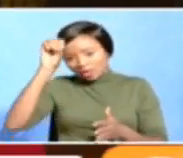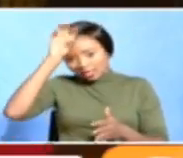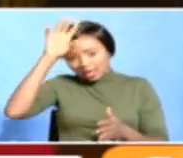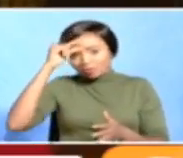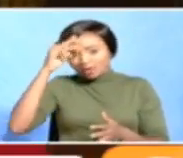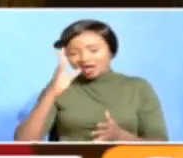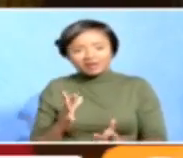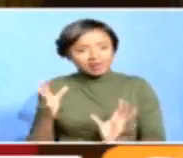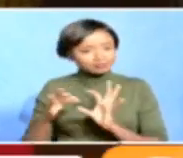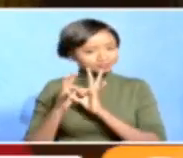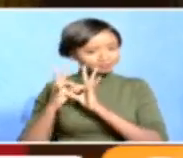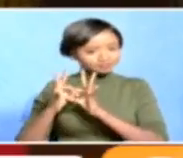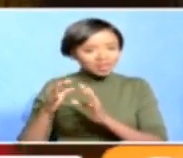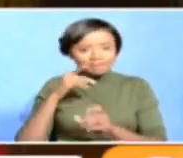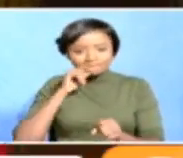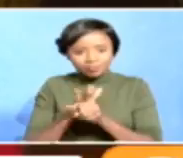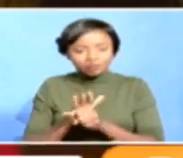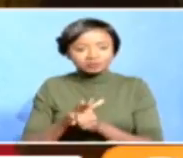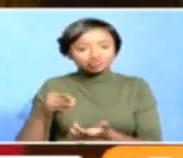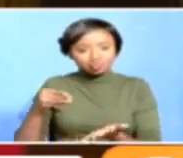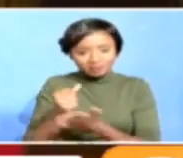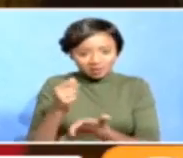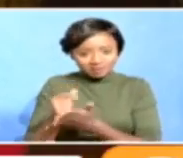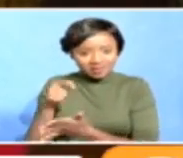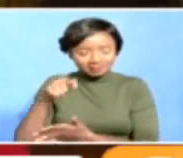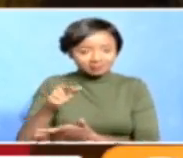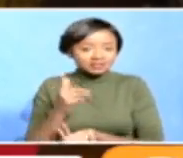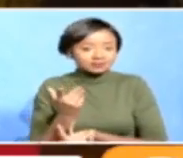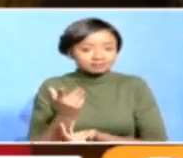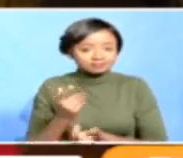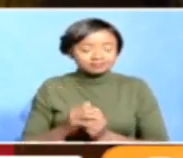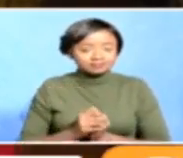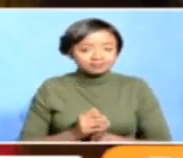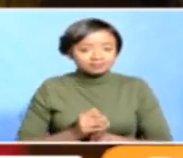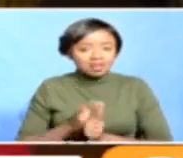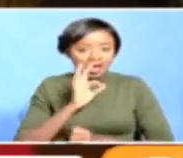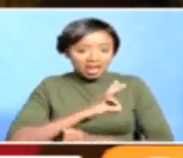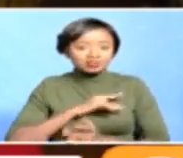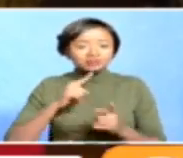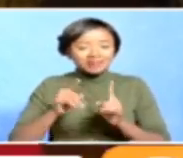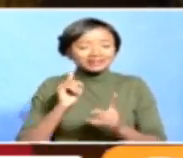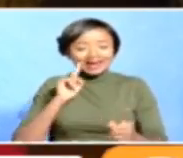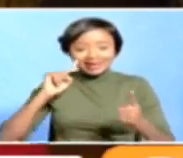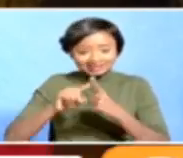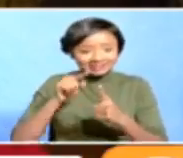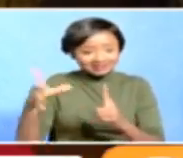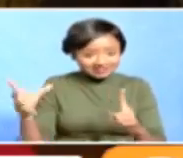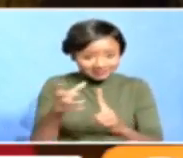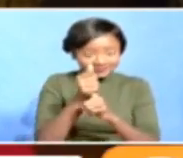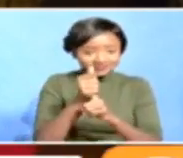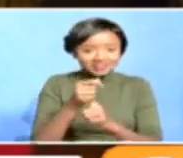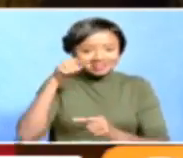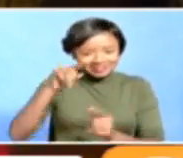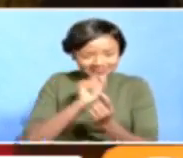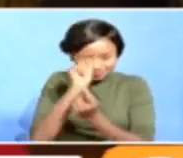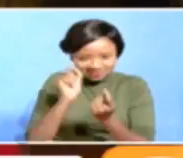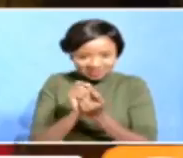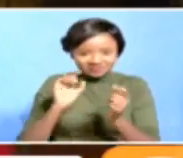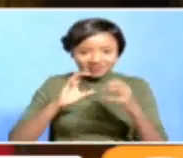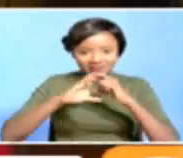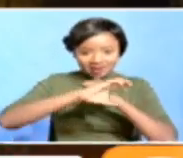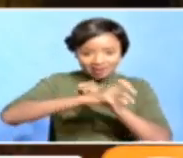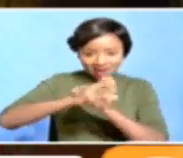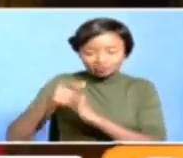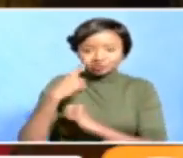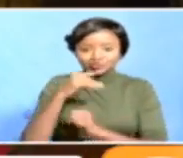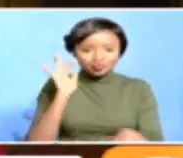committed himself into paying that, into reaching that particular end of the bargain. But until that is done, this particular counties that